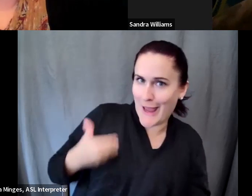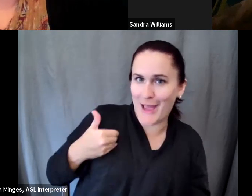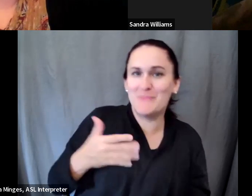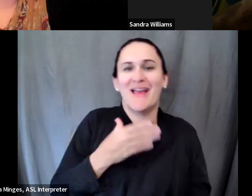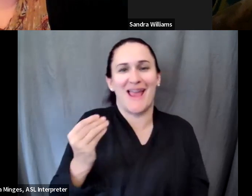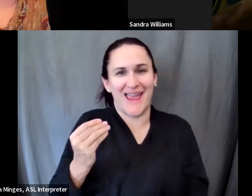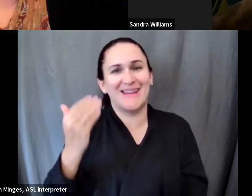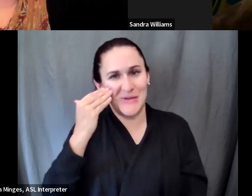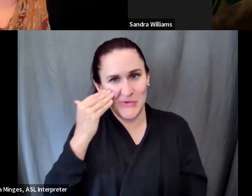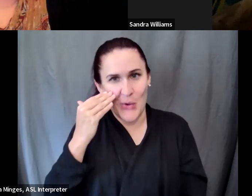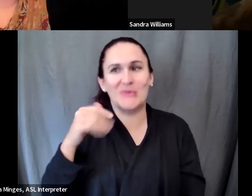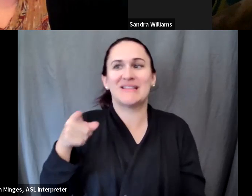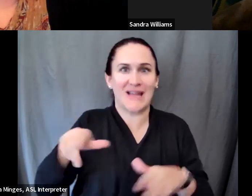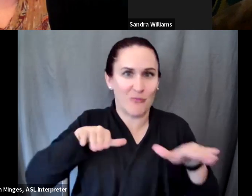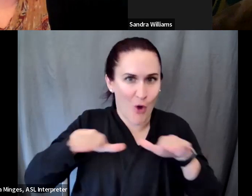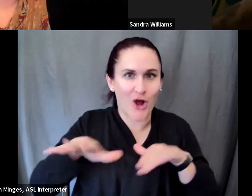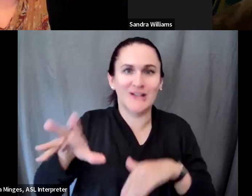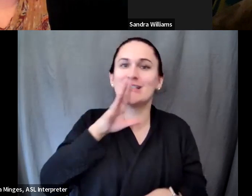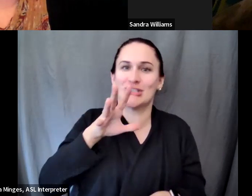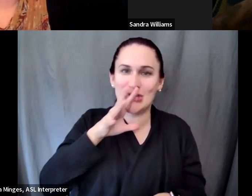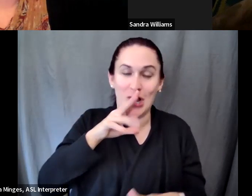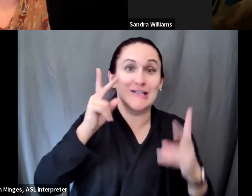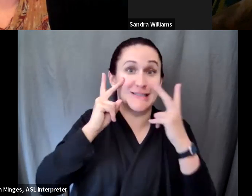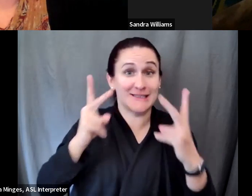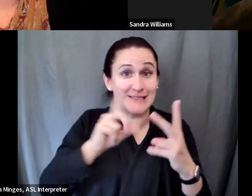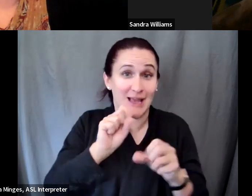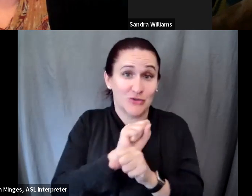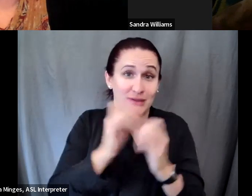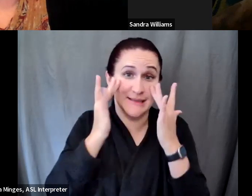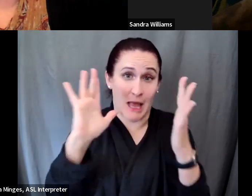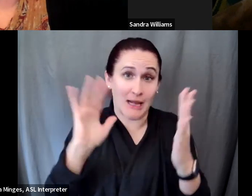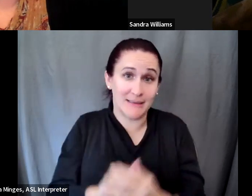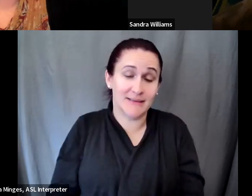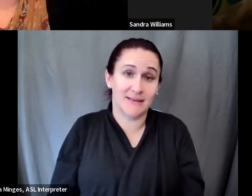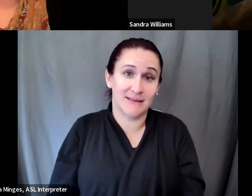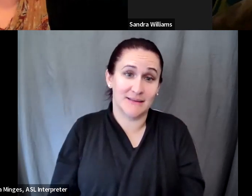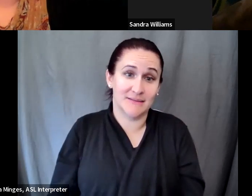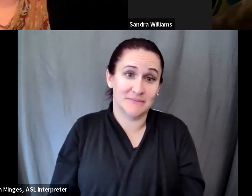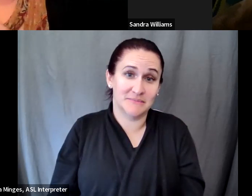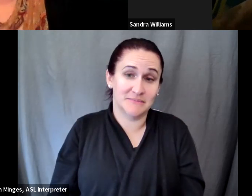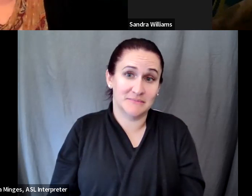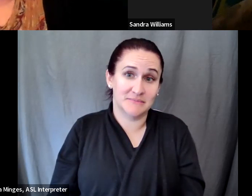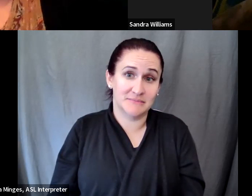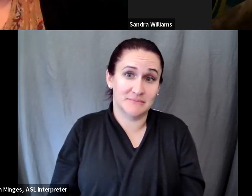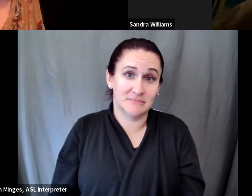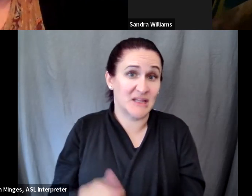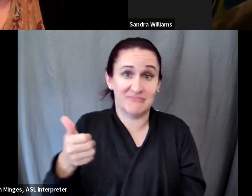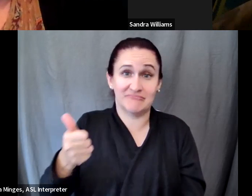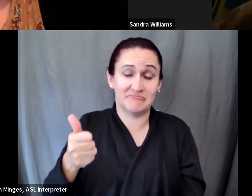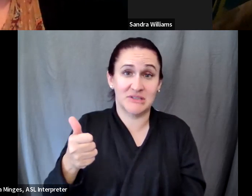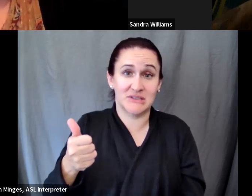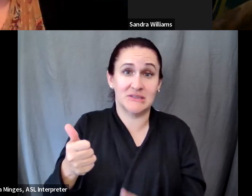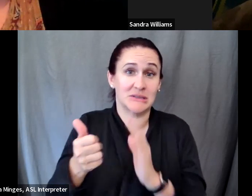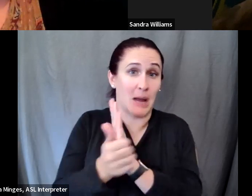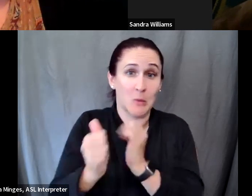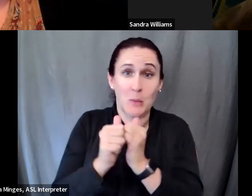And he does walk and talk and see, actually. Very competent in Special Olympics,